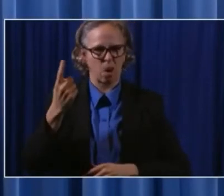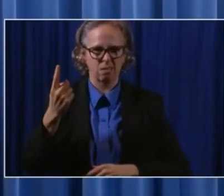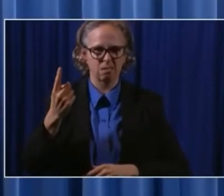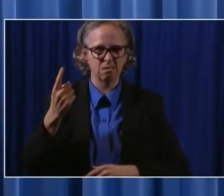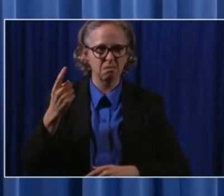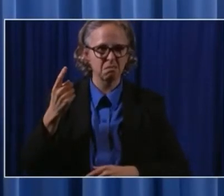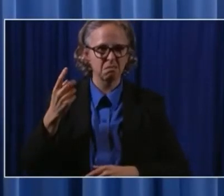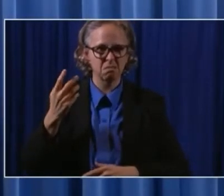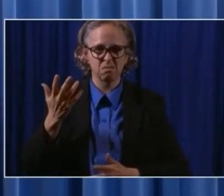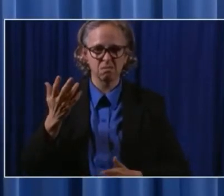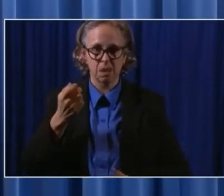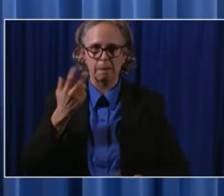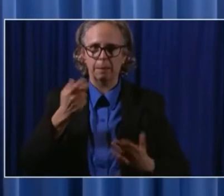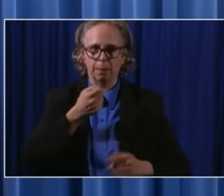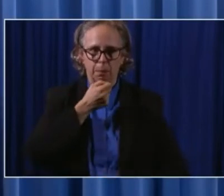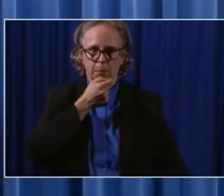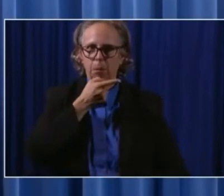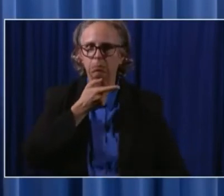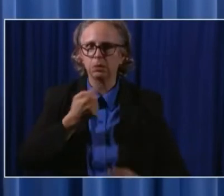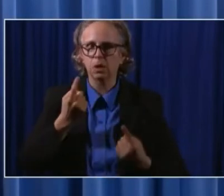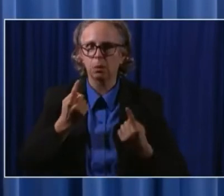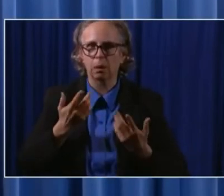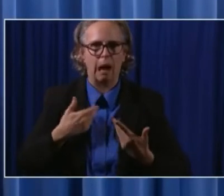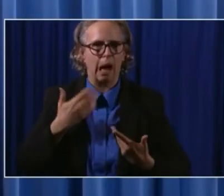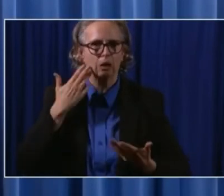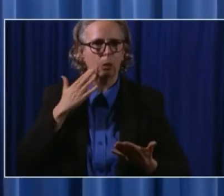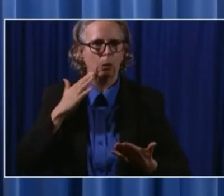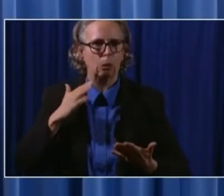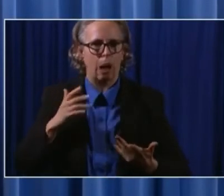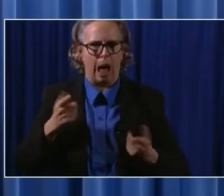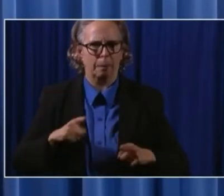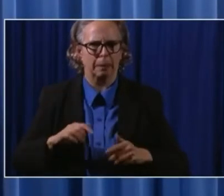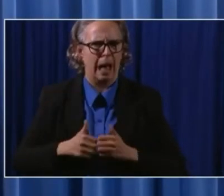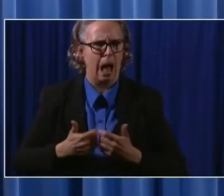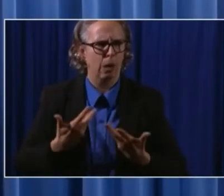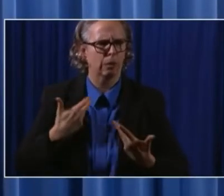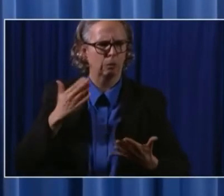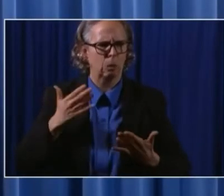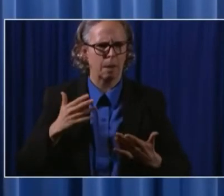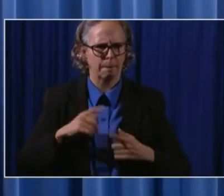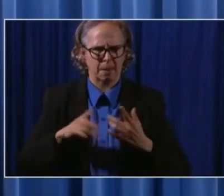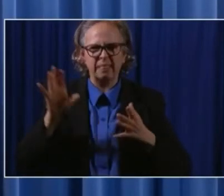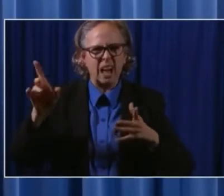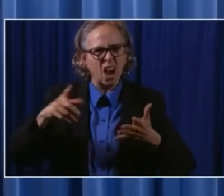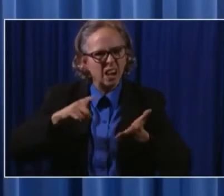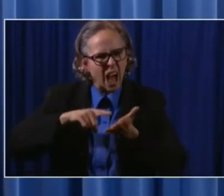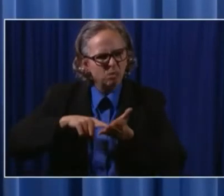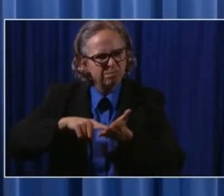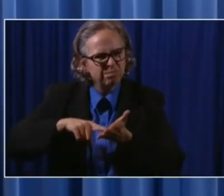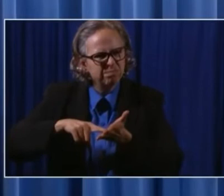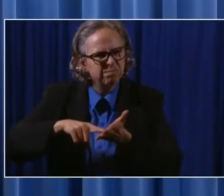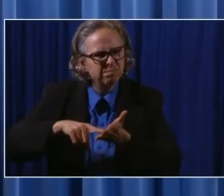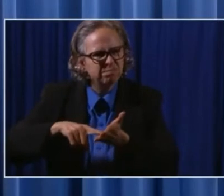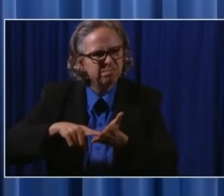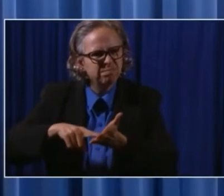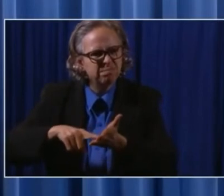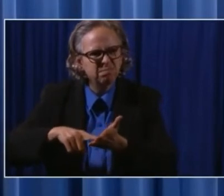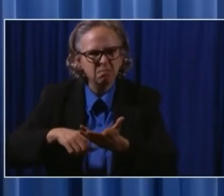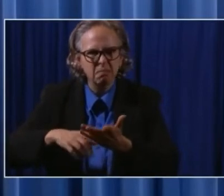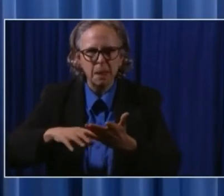anything about the case or how they did it, but you would think someone came forward in some way to the FBI,